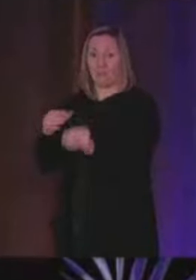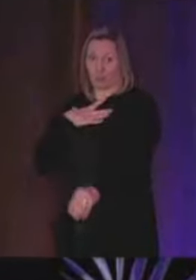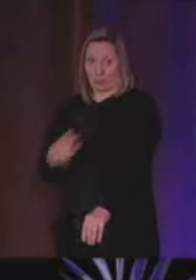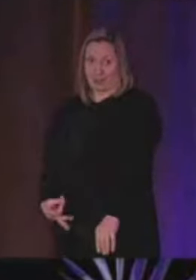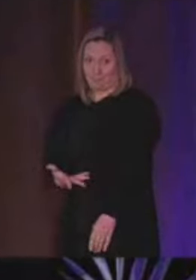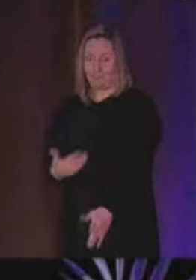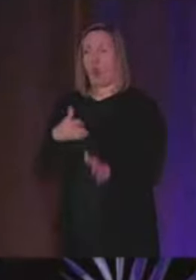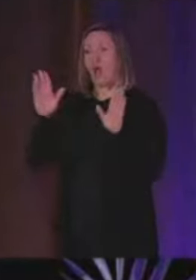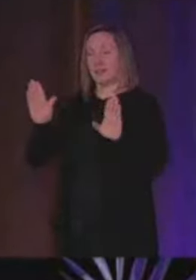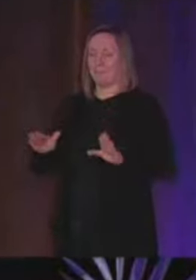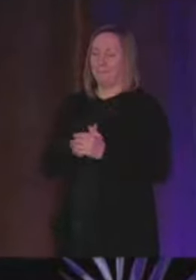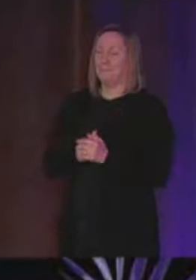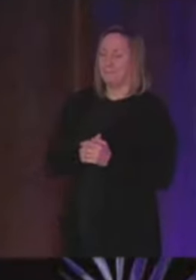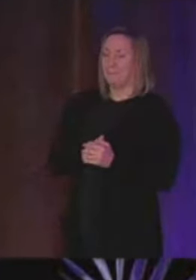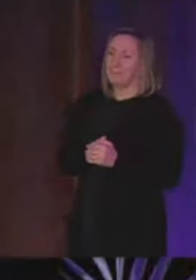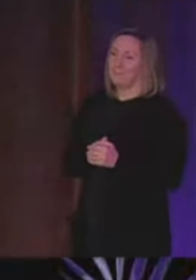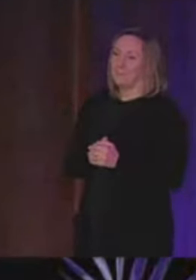Awesome.